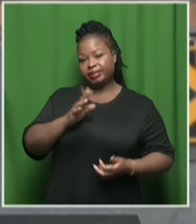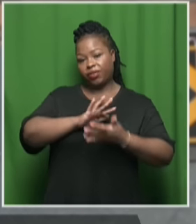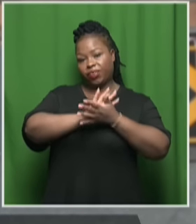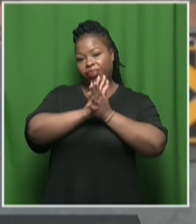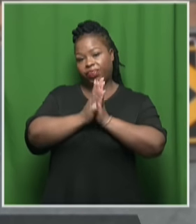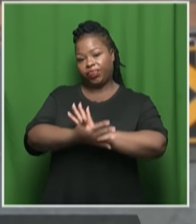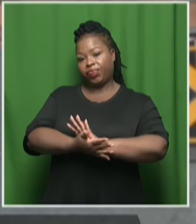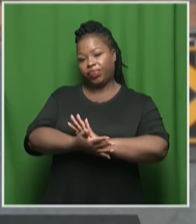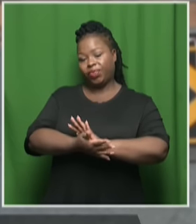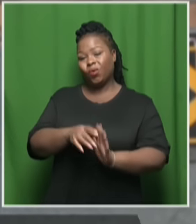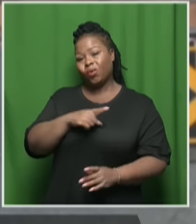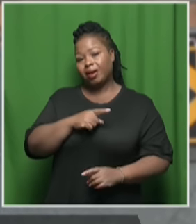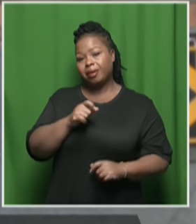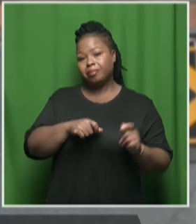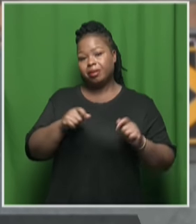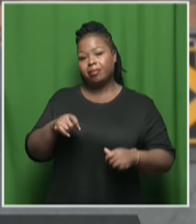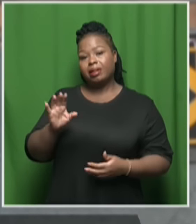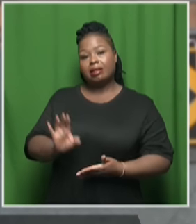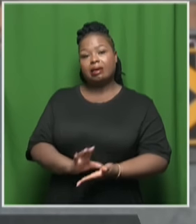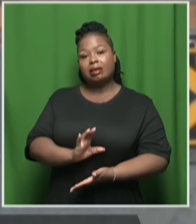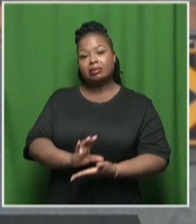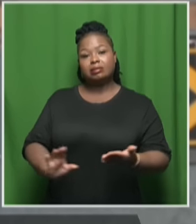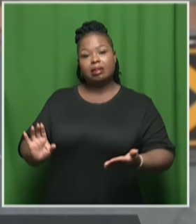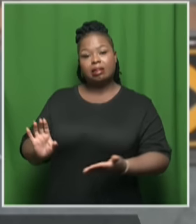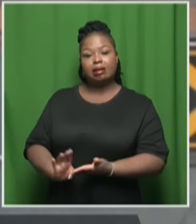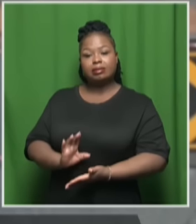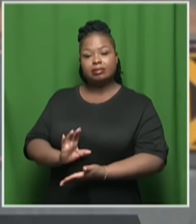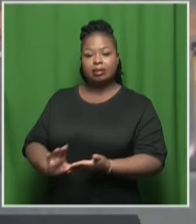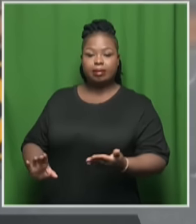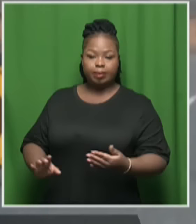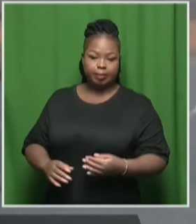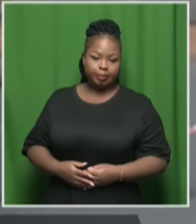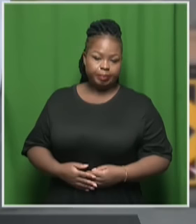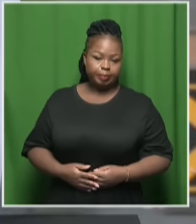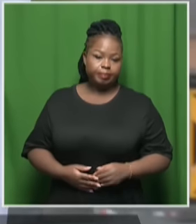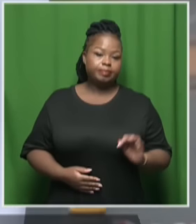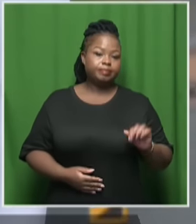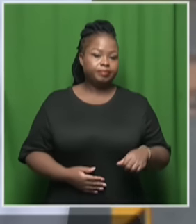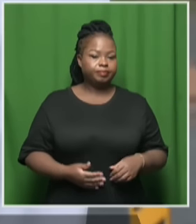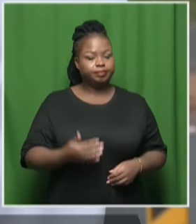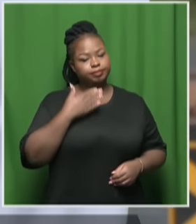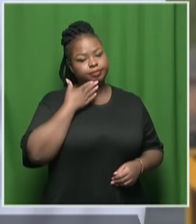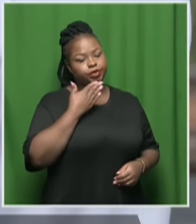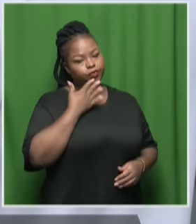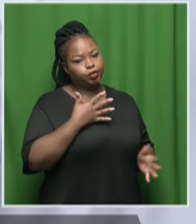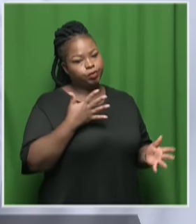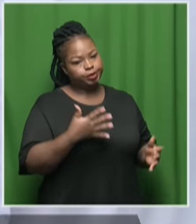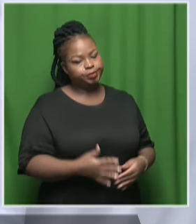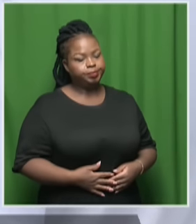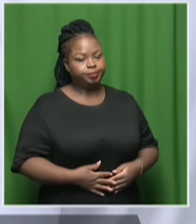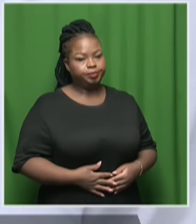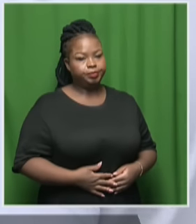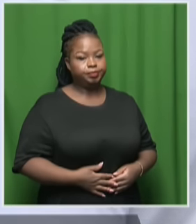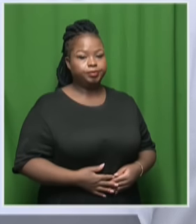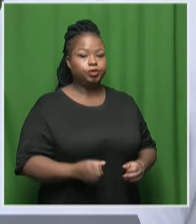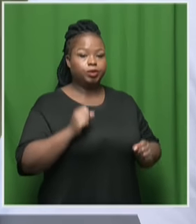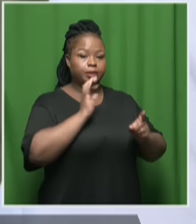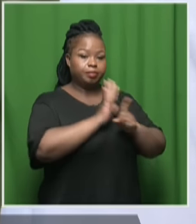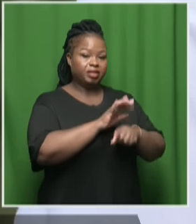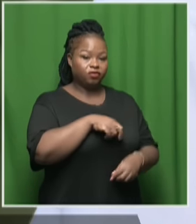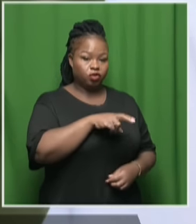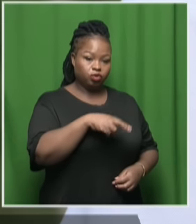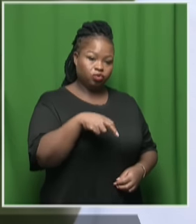the cancellations from people. Tell us about that. Indeed, thank you very much. With regards to the impact on the